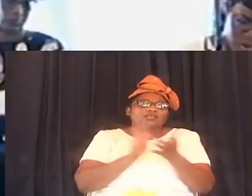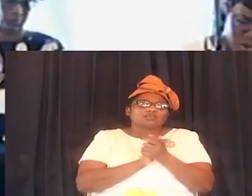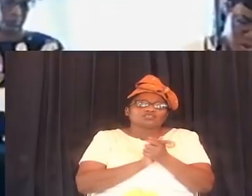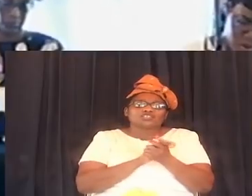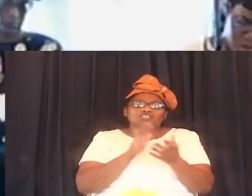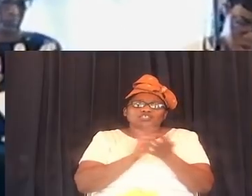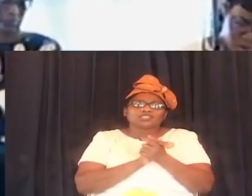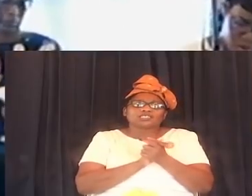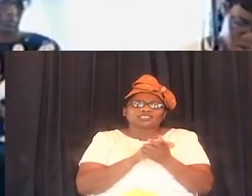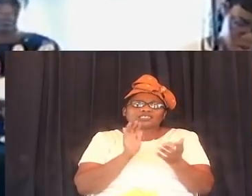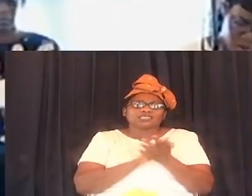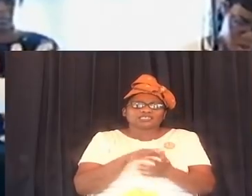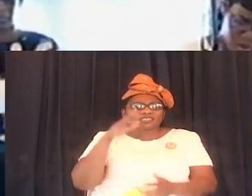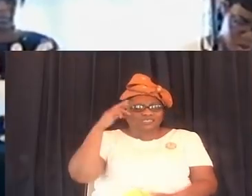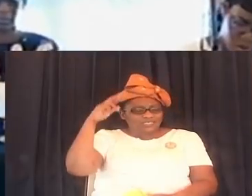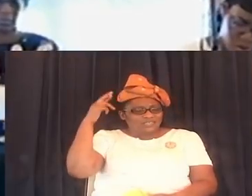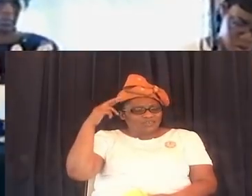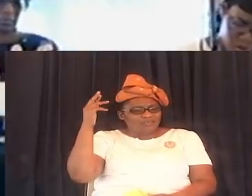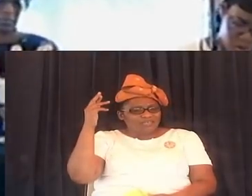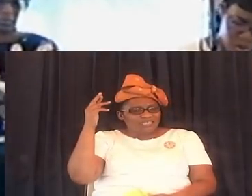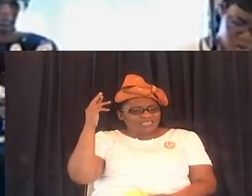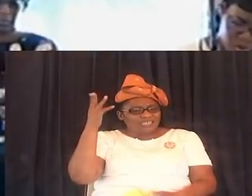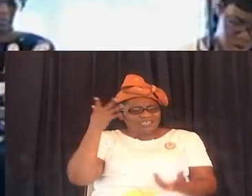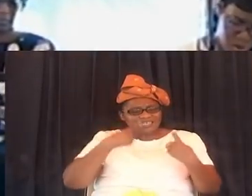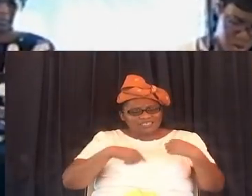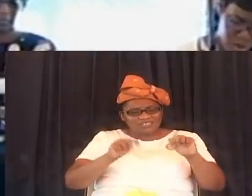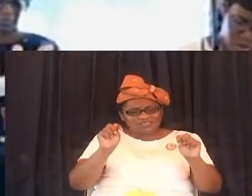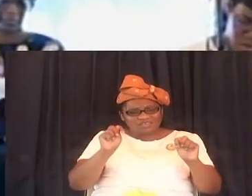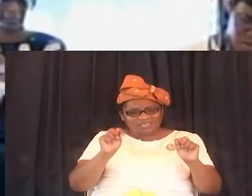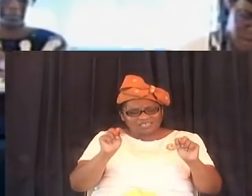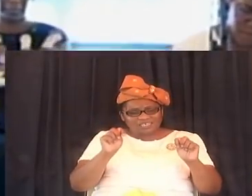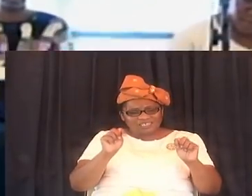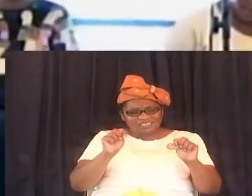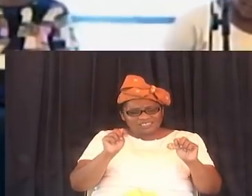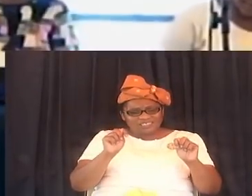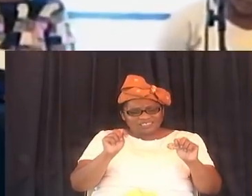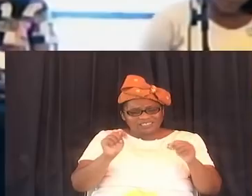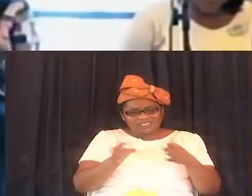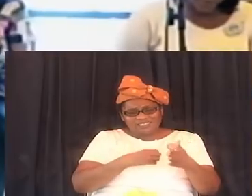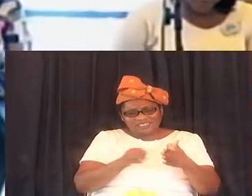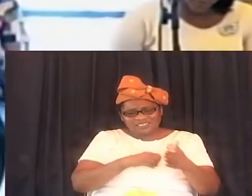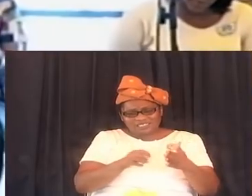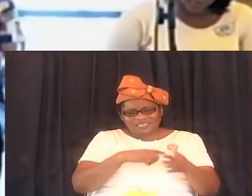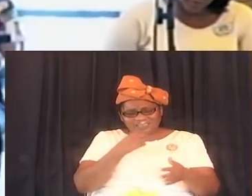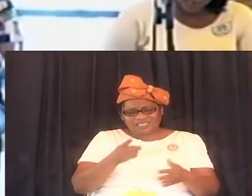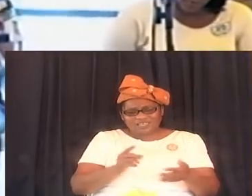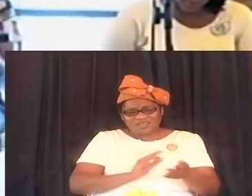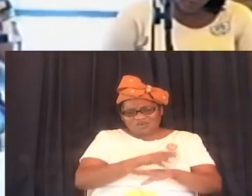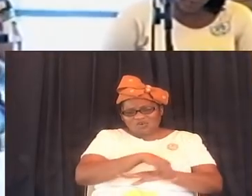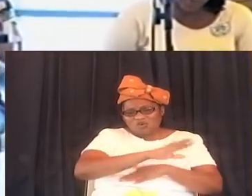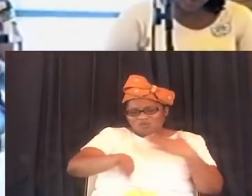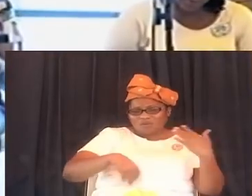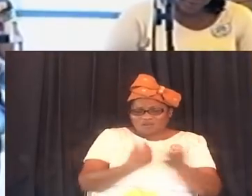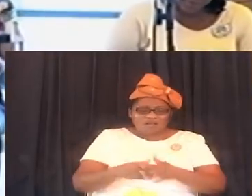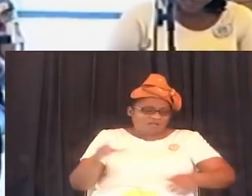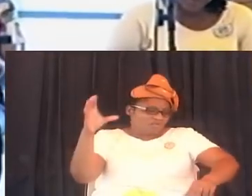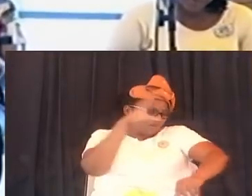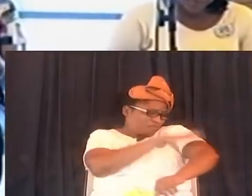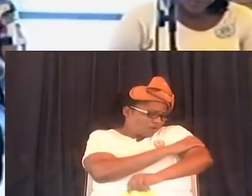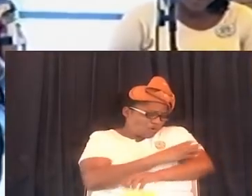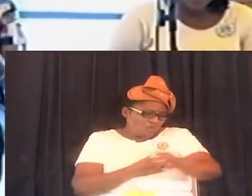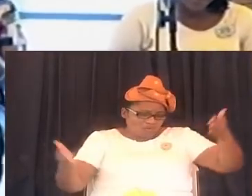amen. Really trying to restrain myself, you know. The song says, over all the power of darkness. Oh,